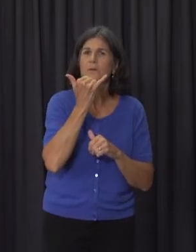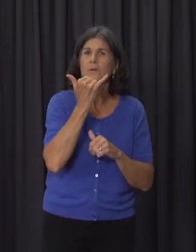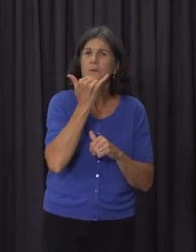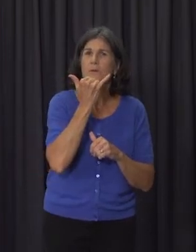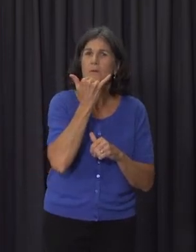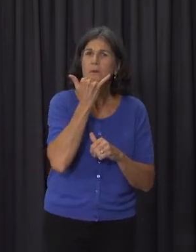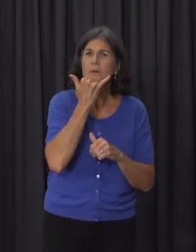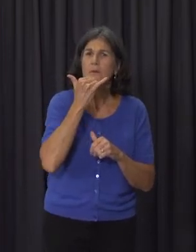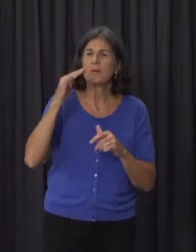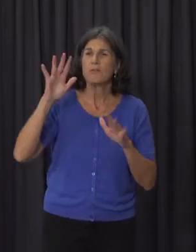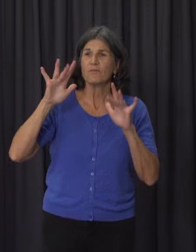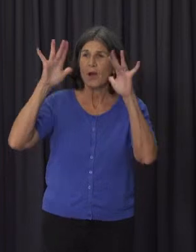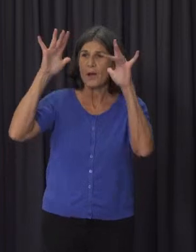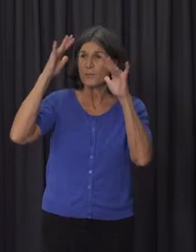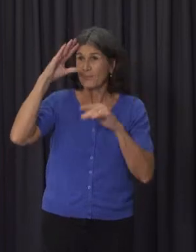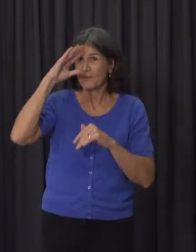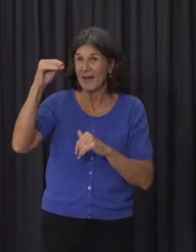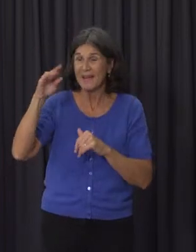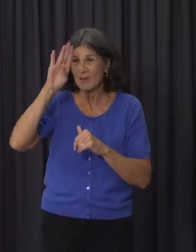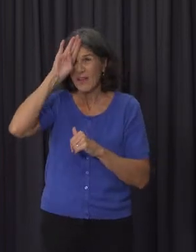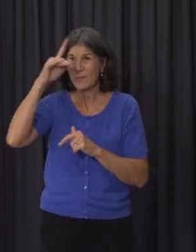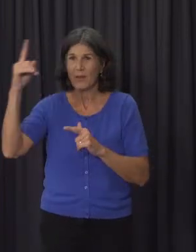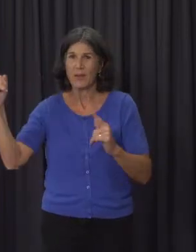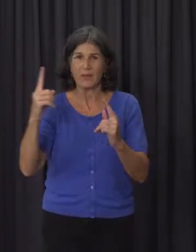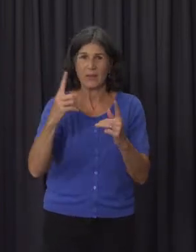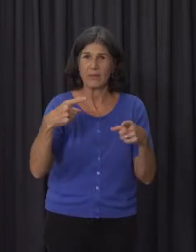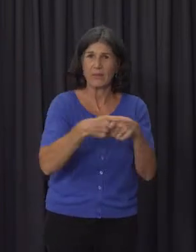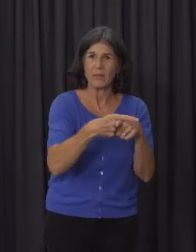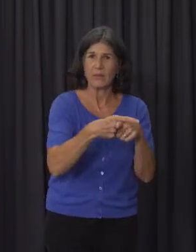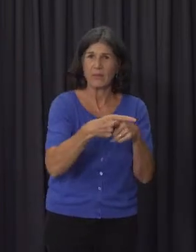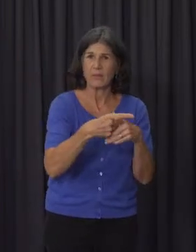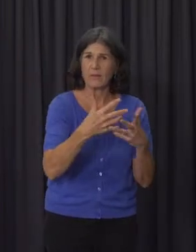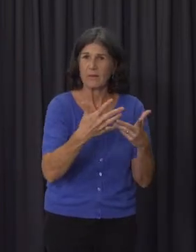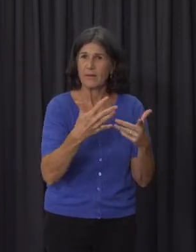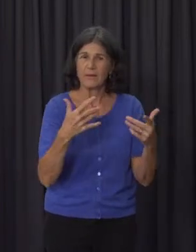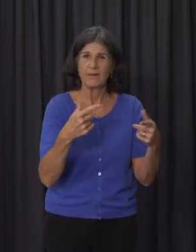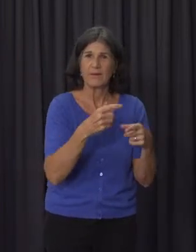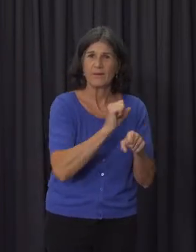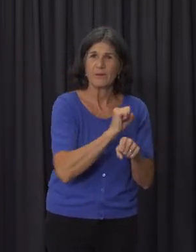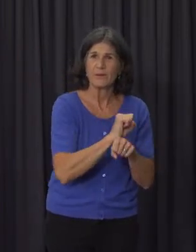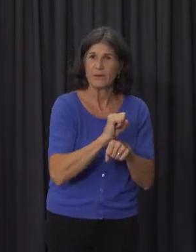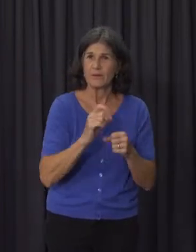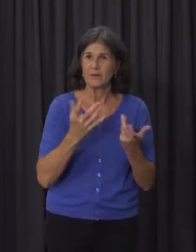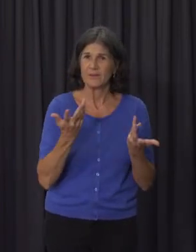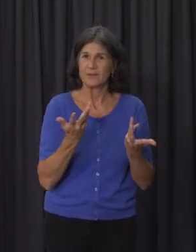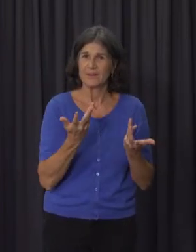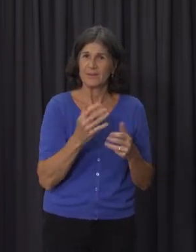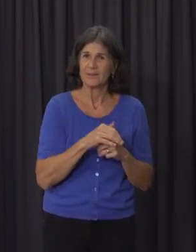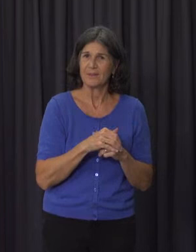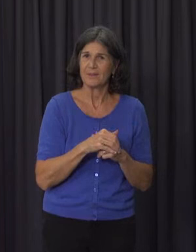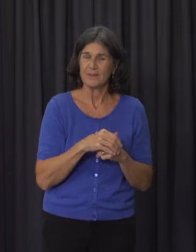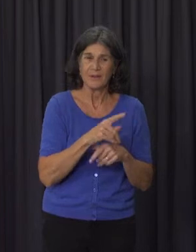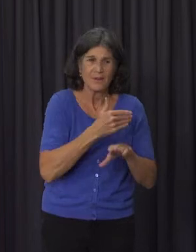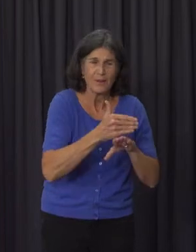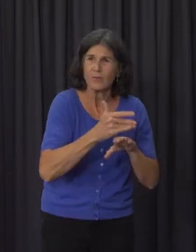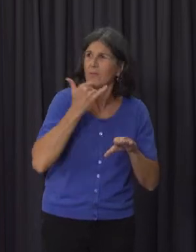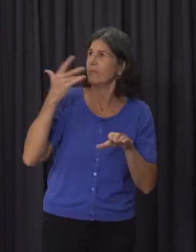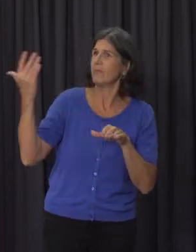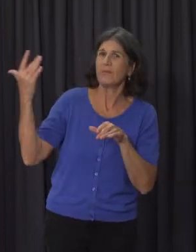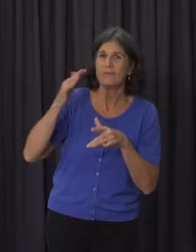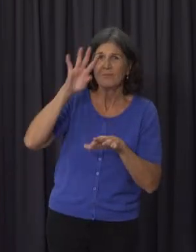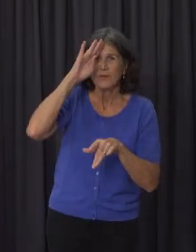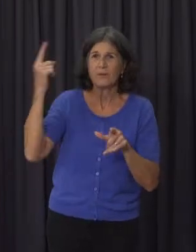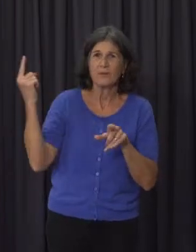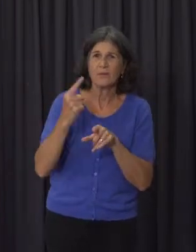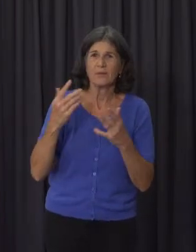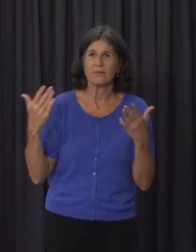getting reports of other incidents like this happening? There's a lot of frustration out there. Is this a